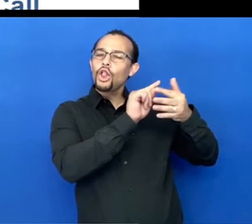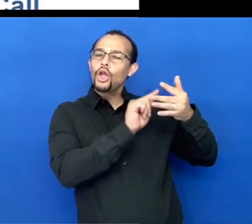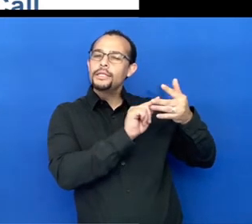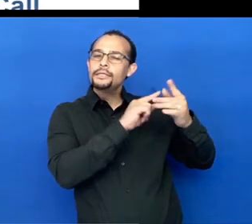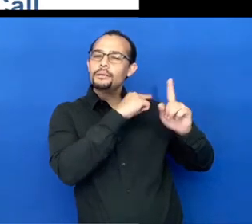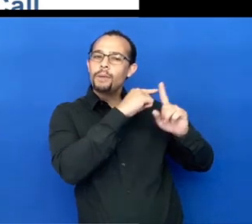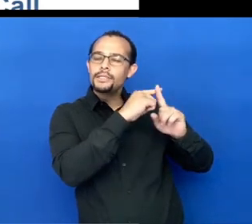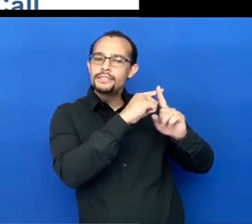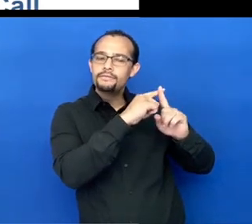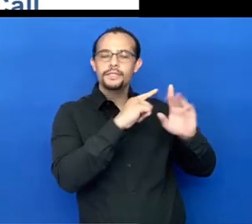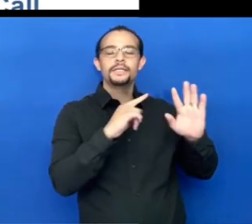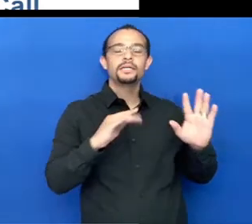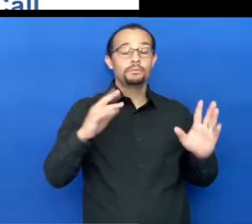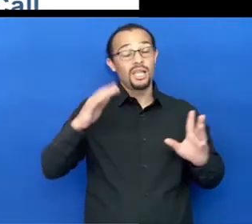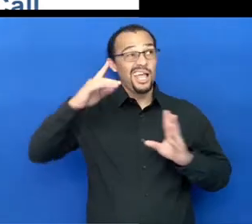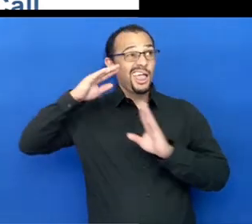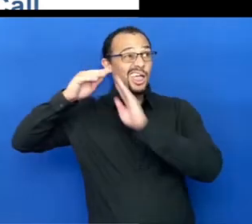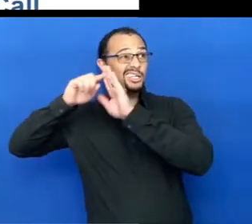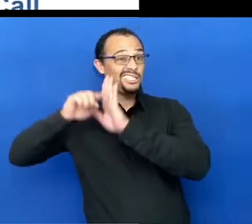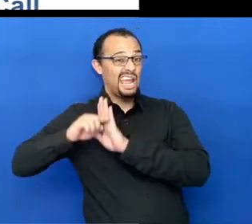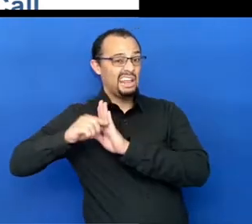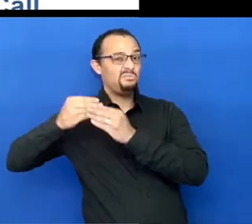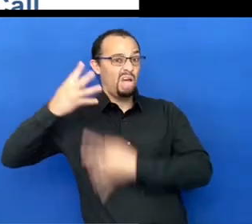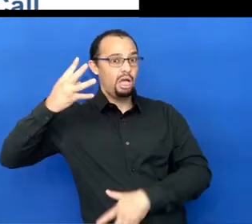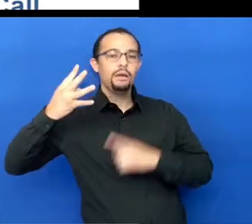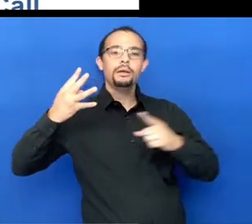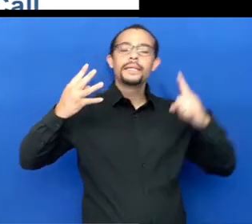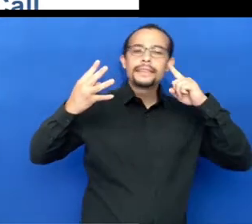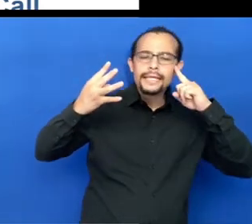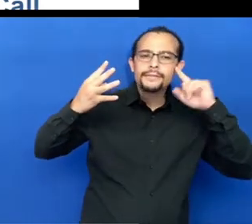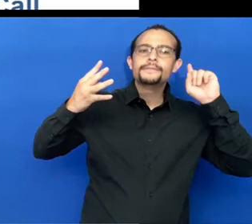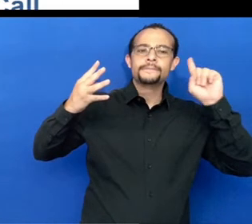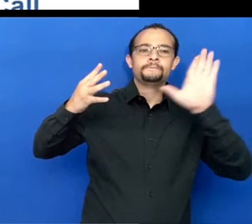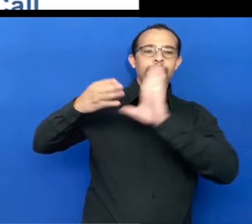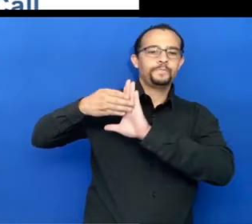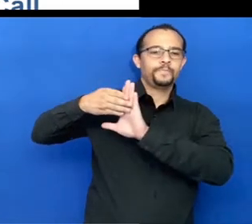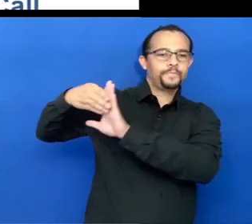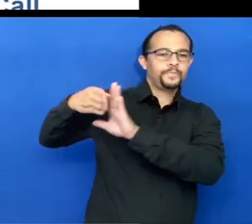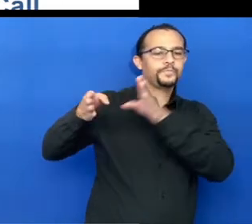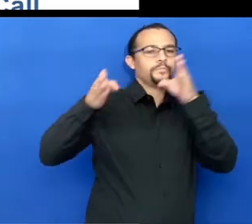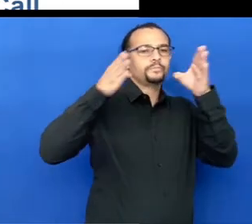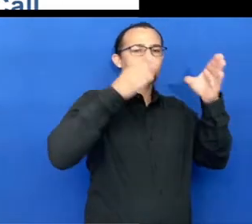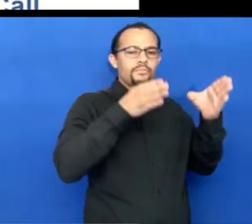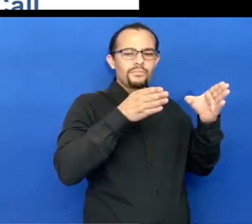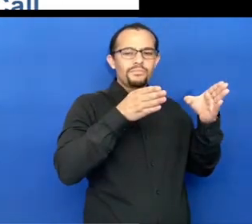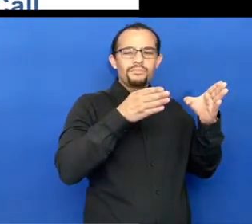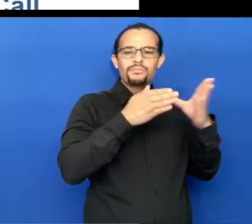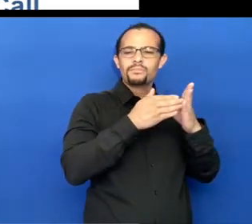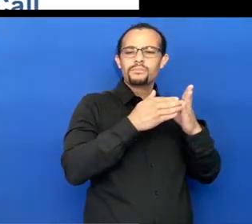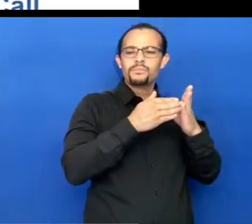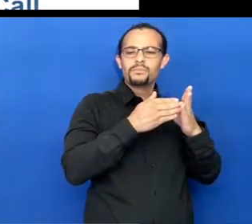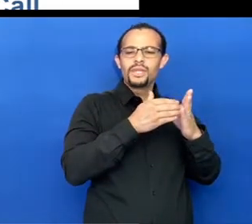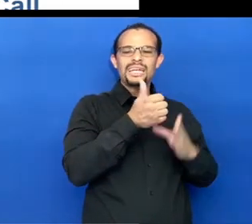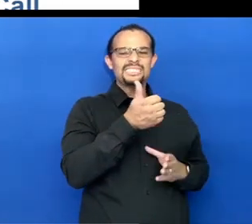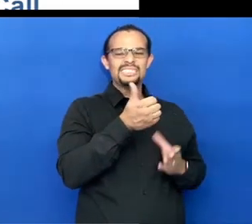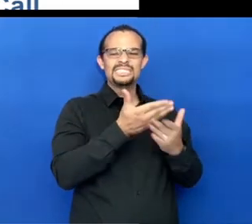on. But guess what? Look at one of these bullet points. Think of something that has brought you a sense of joy and make a top